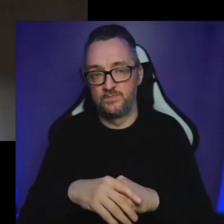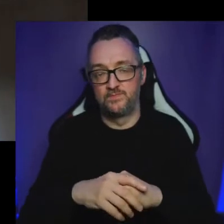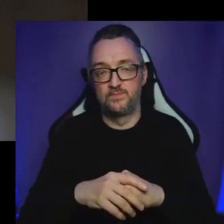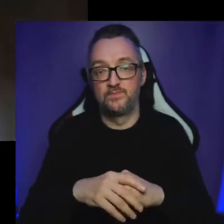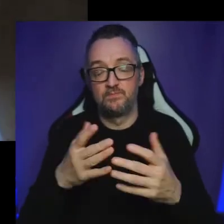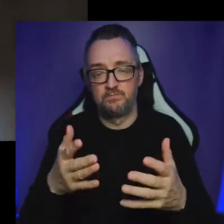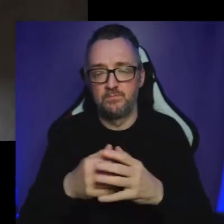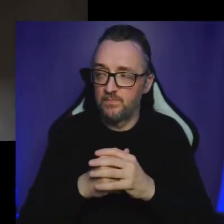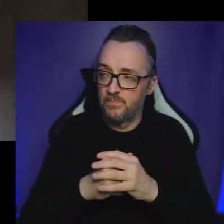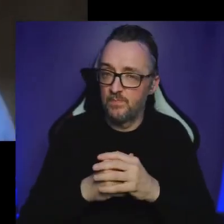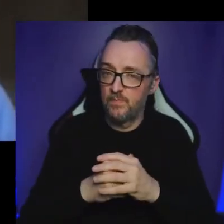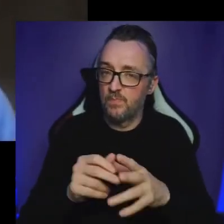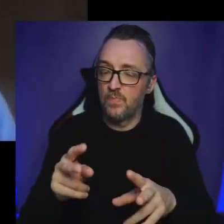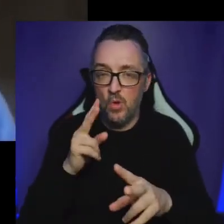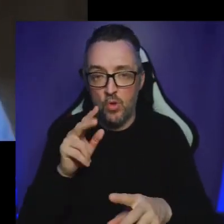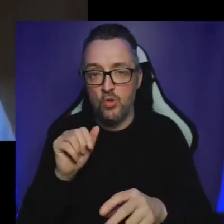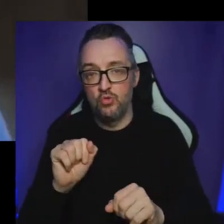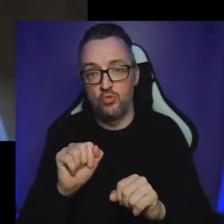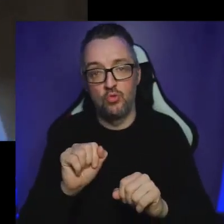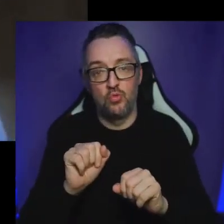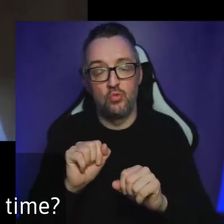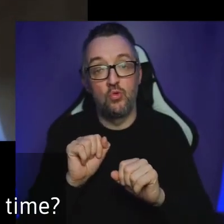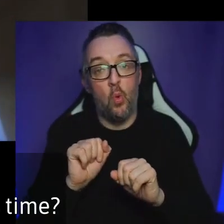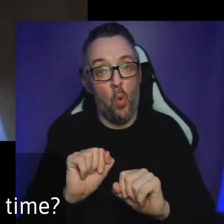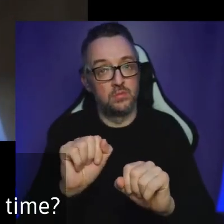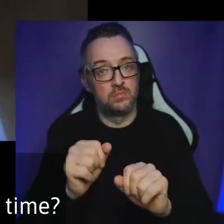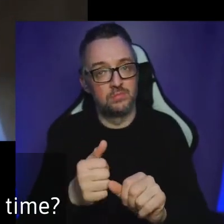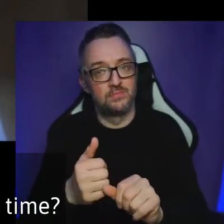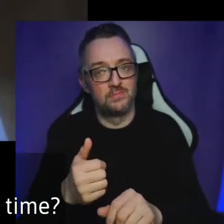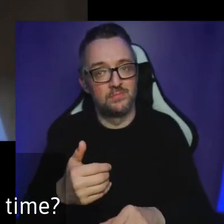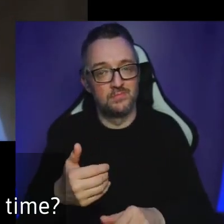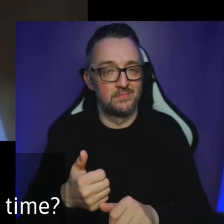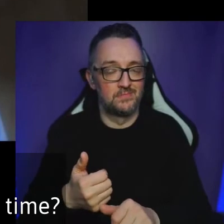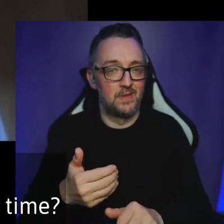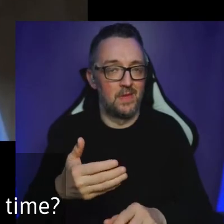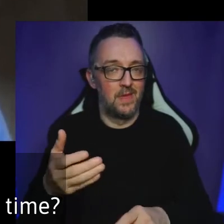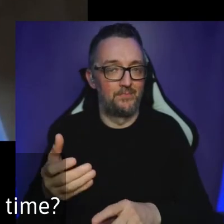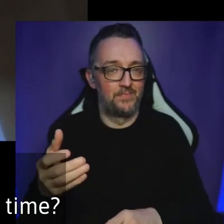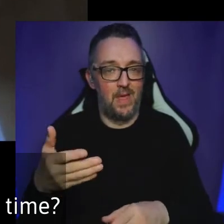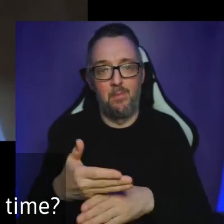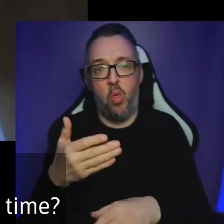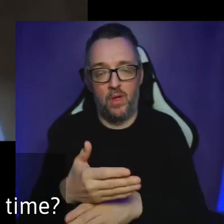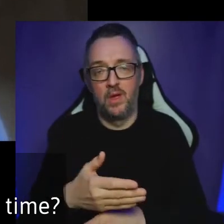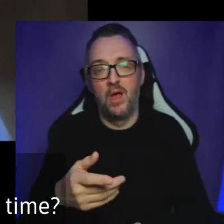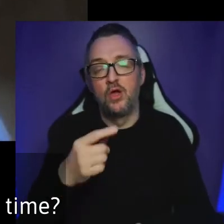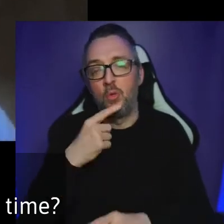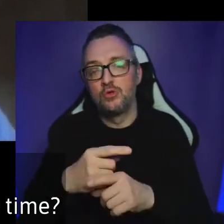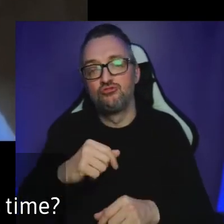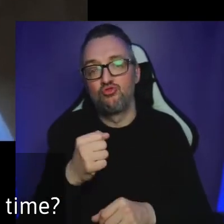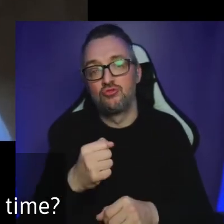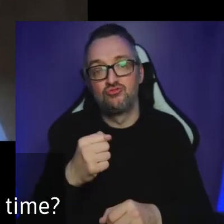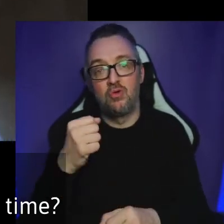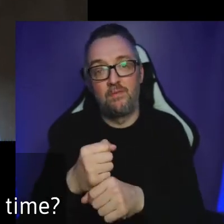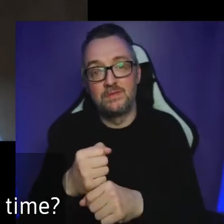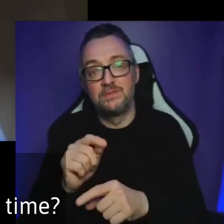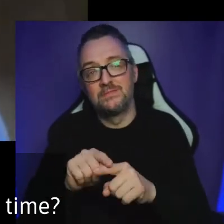Now, looking at your own employer, how do you think Scottish Government will be engaging and consulting with citizens in 10